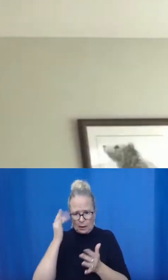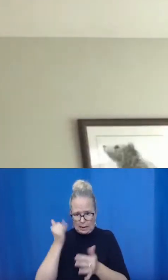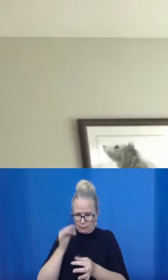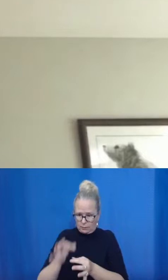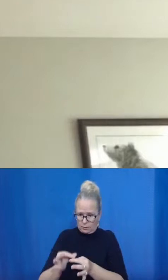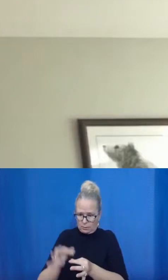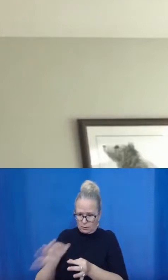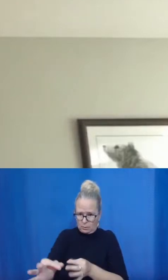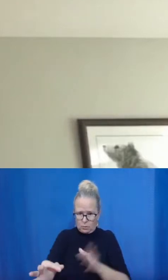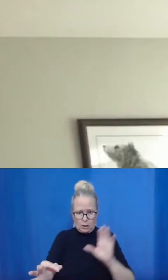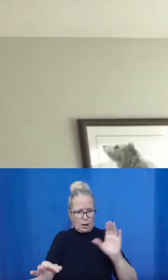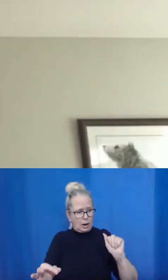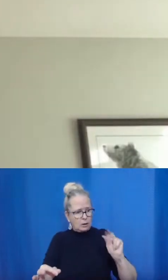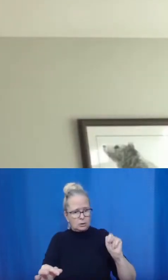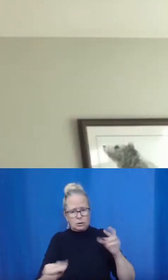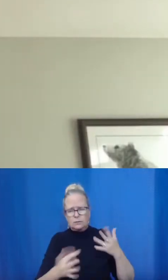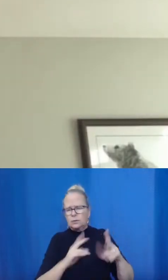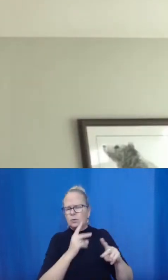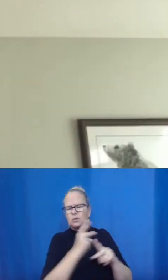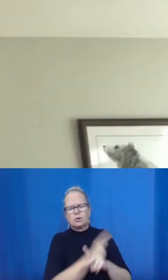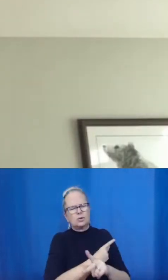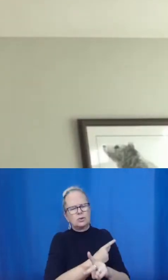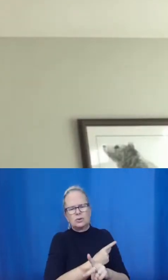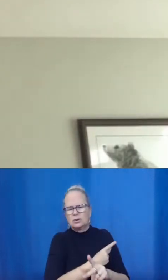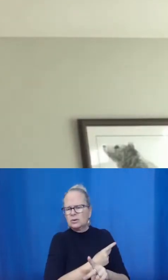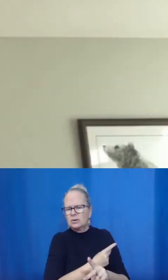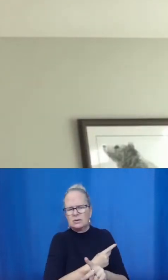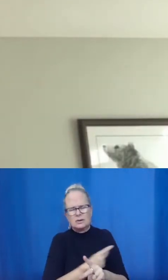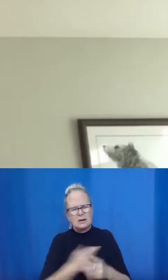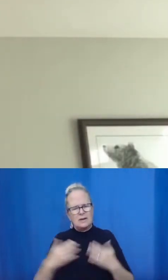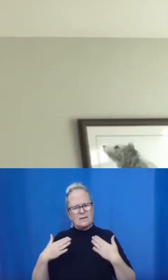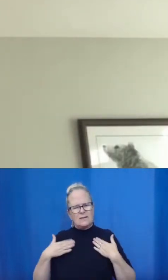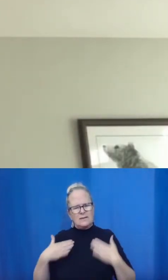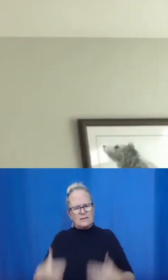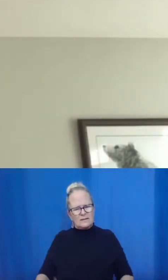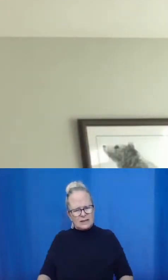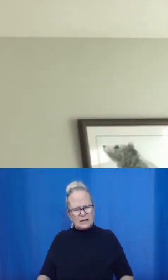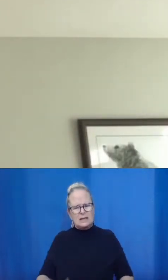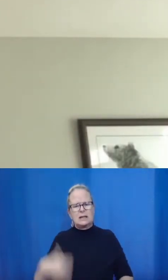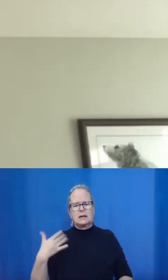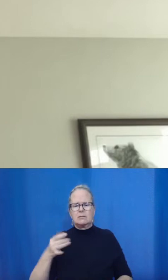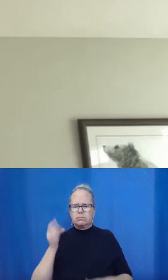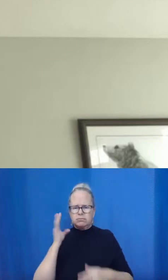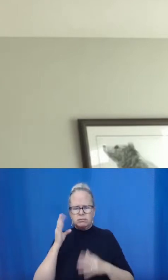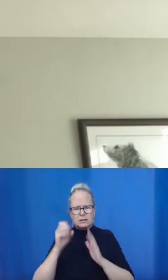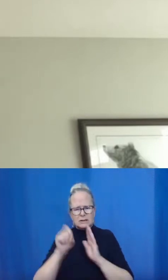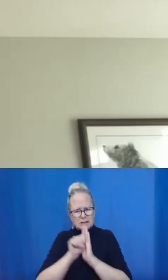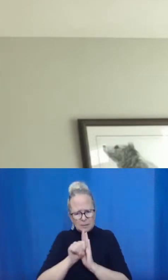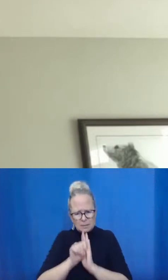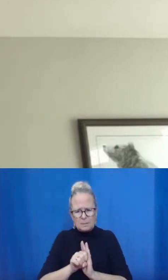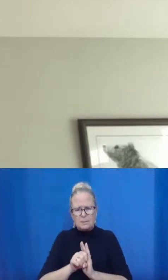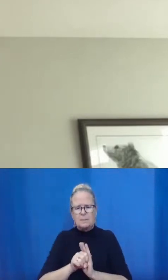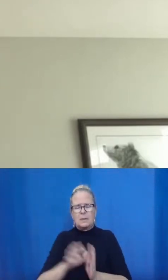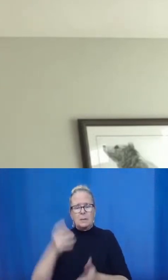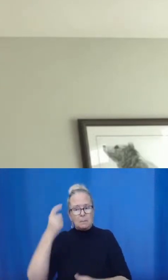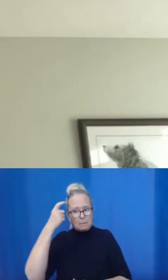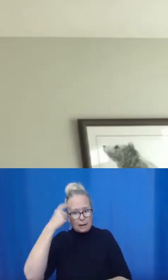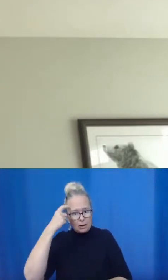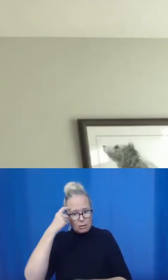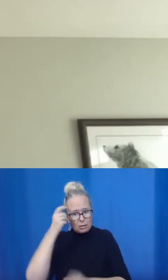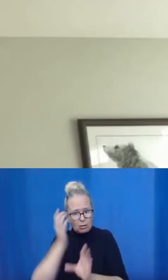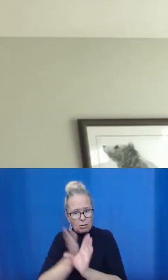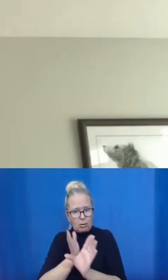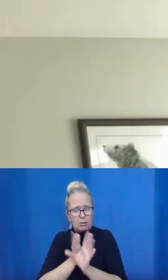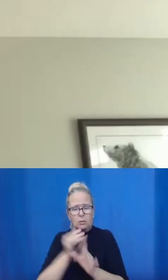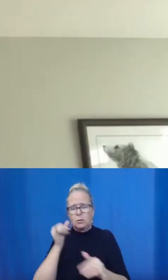be physically or diagnosis have been delayed. I know that oncology teams have worked very, very hard to keep